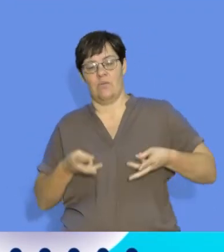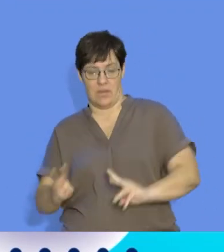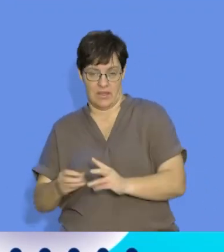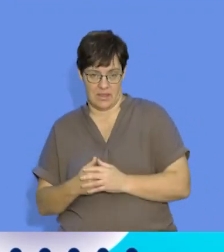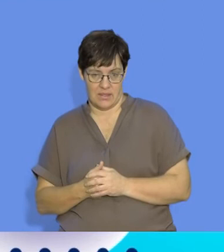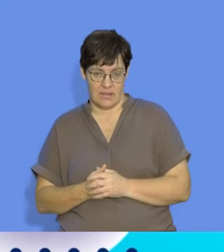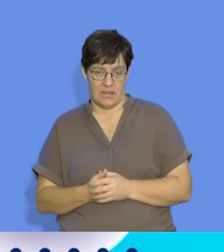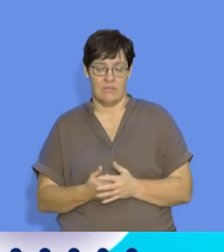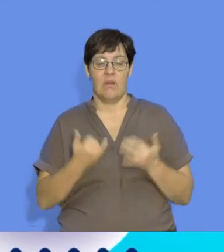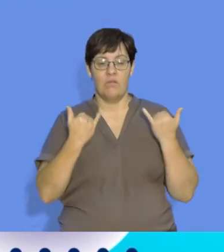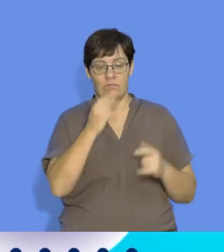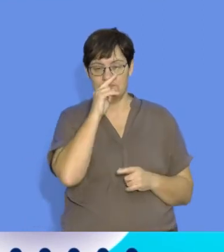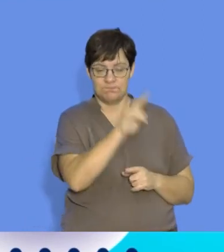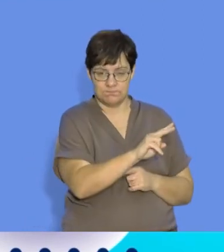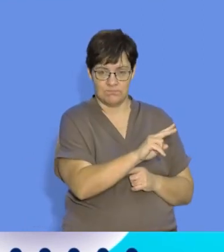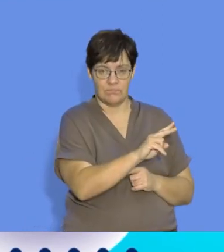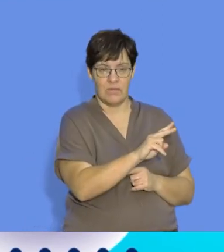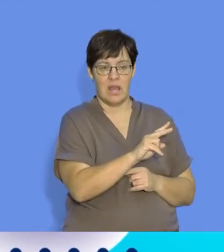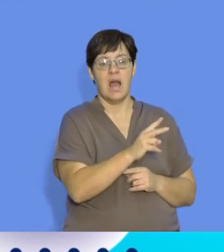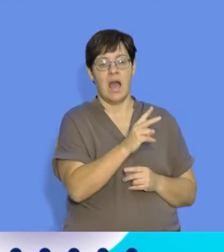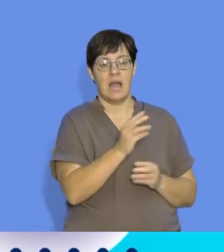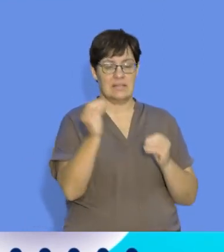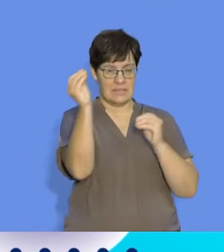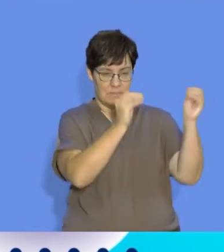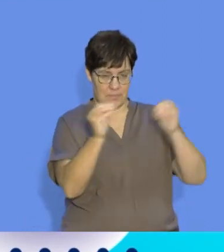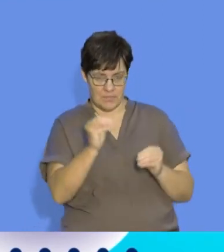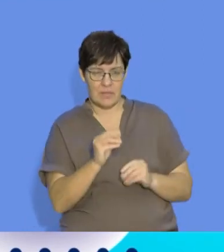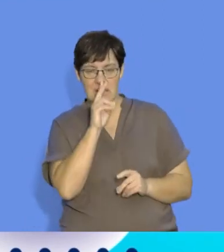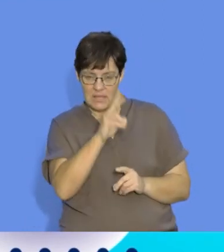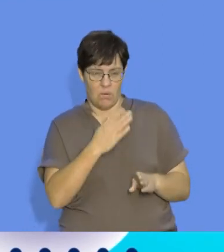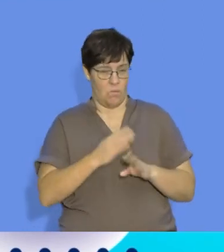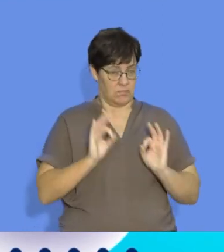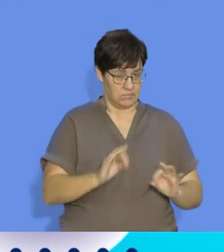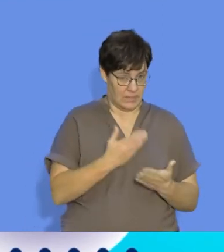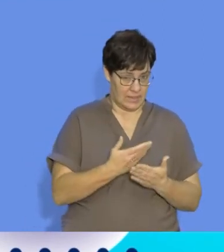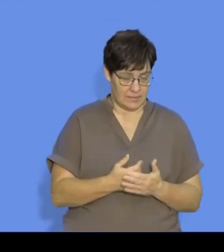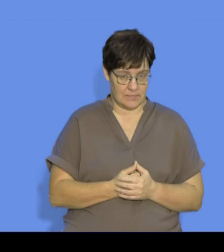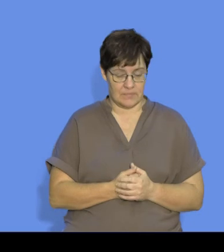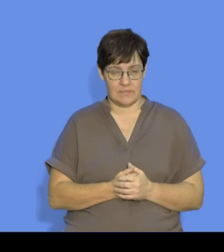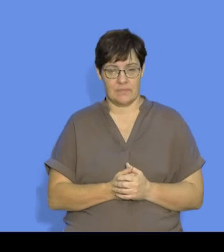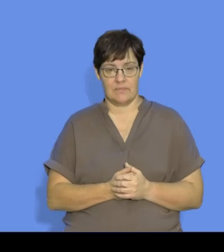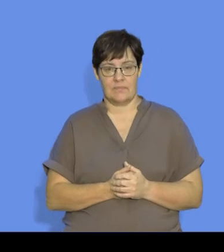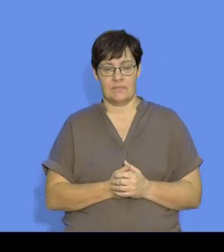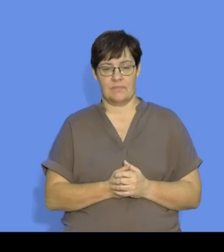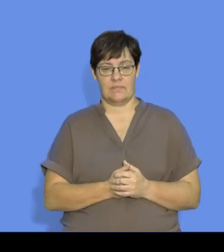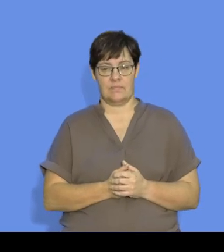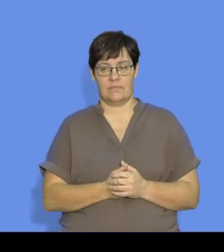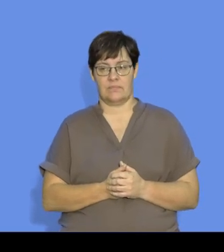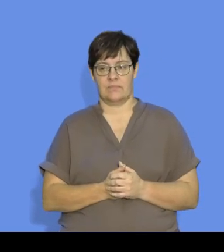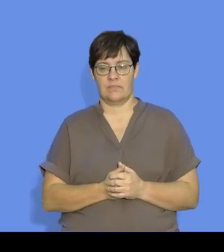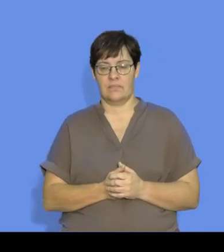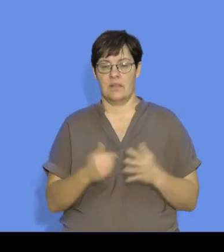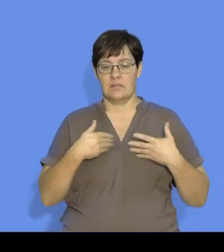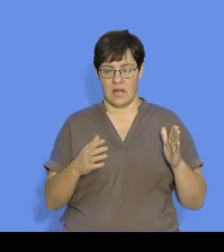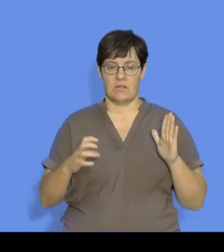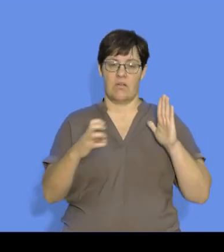method. But for now, let's look at the one of substituting and see if it will actually work. So we start with